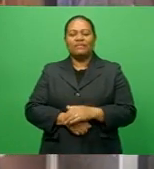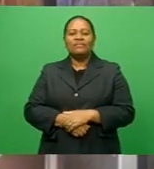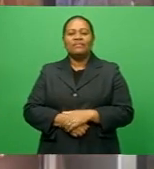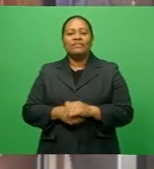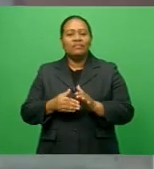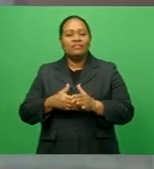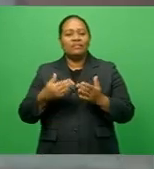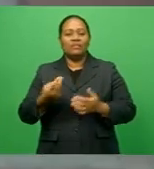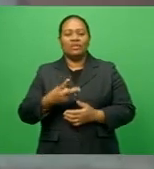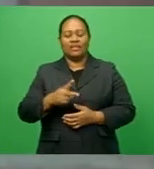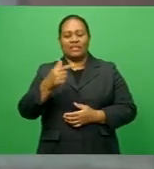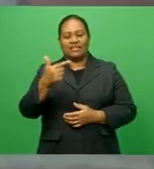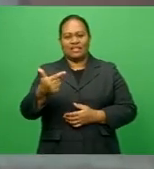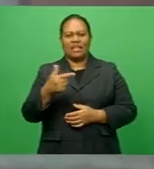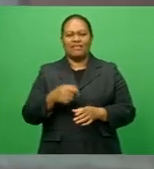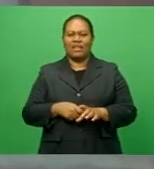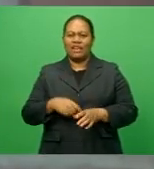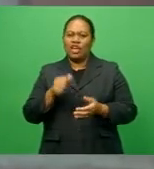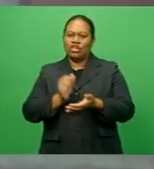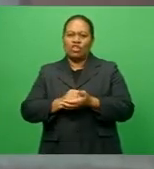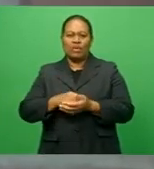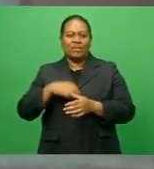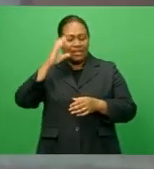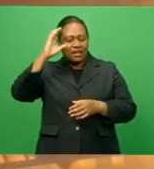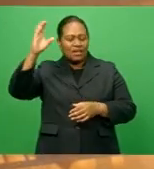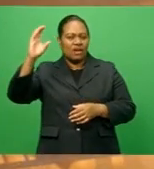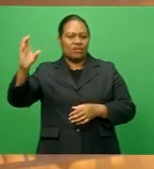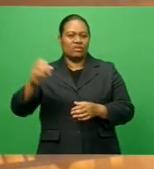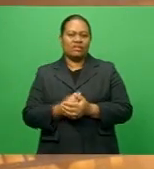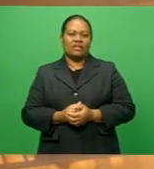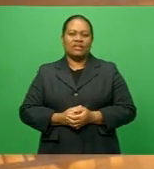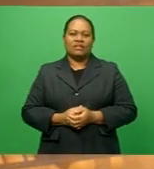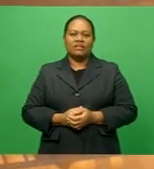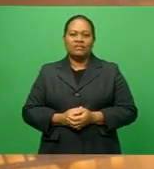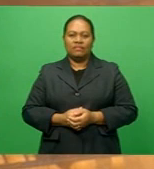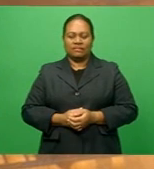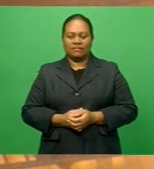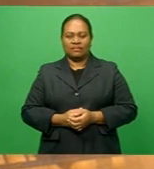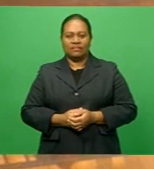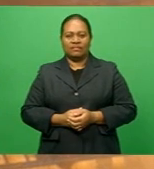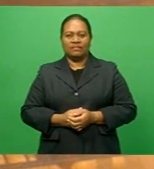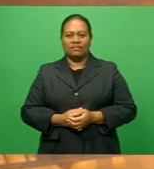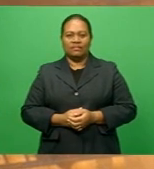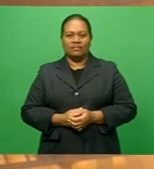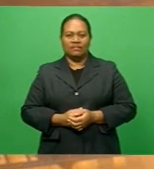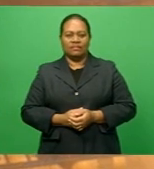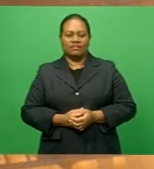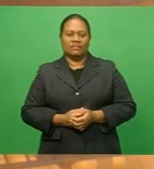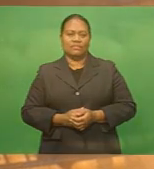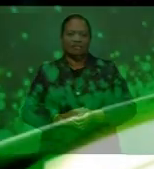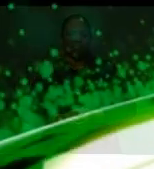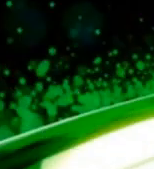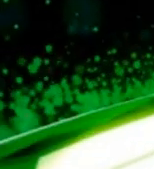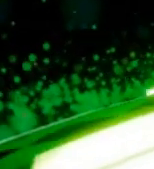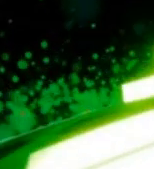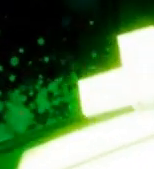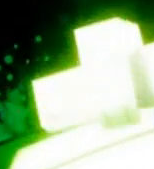has 27 outlets and employs over 800 Fijians. Apinisawan Gerdobu, FBC